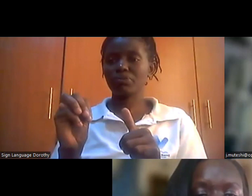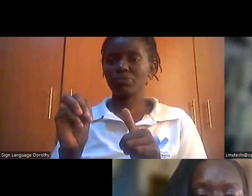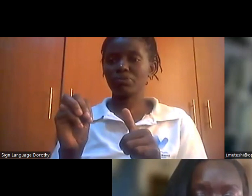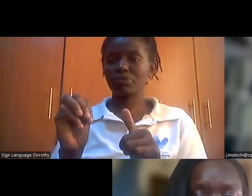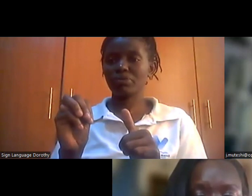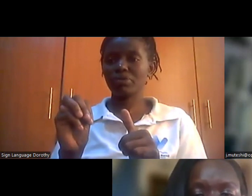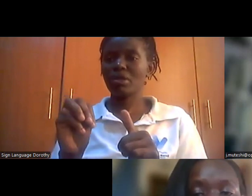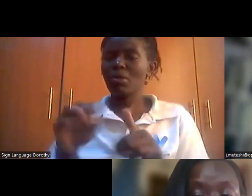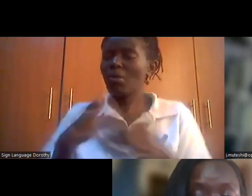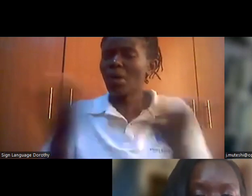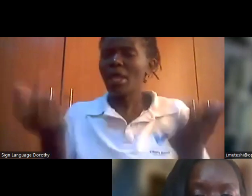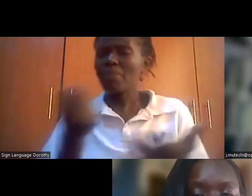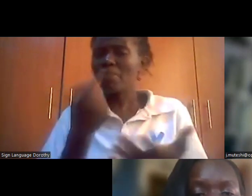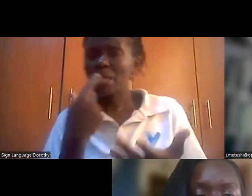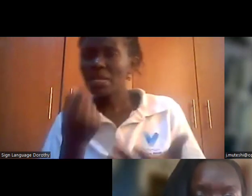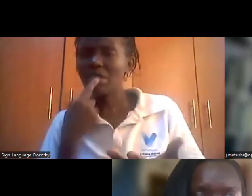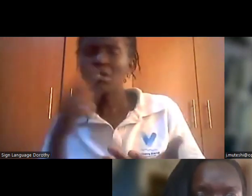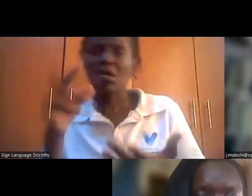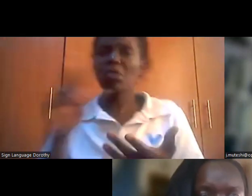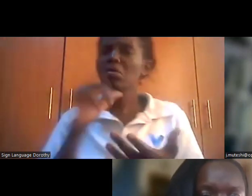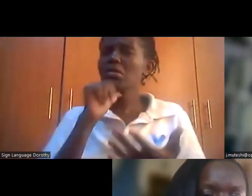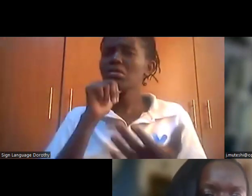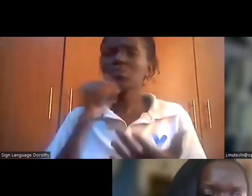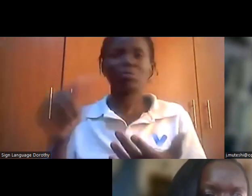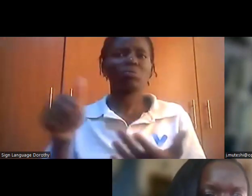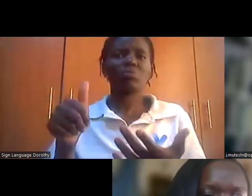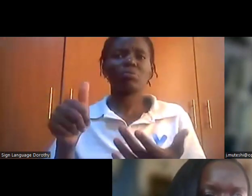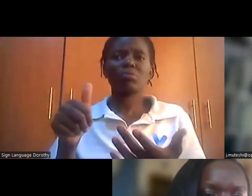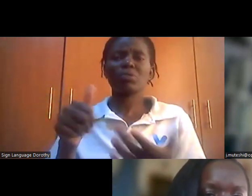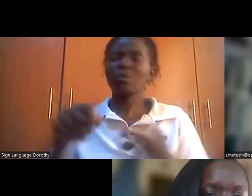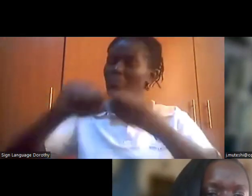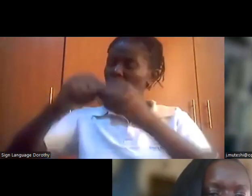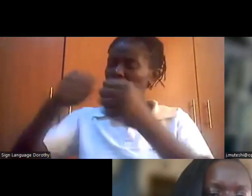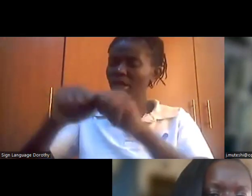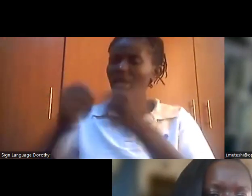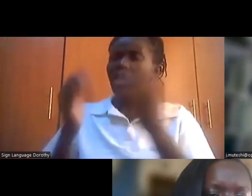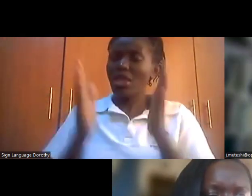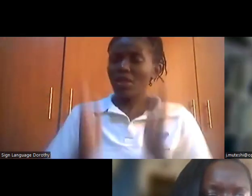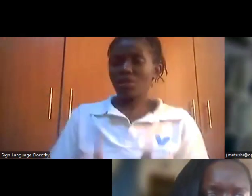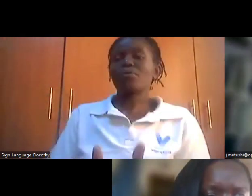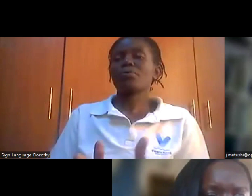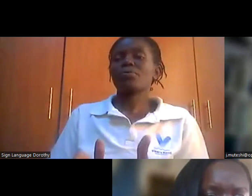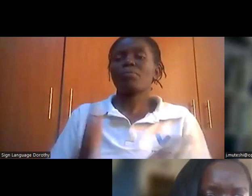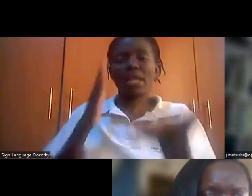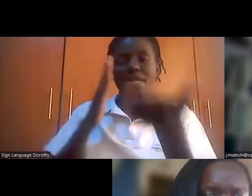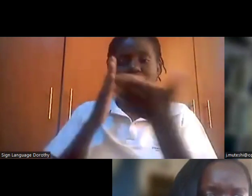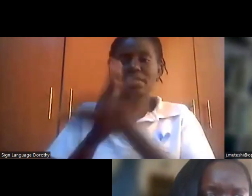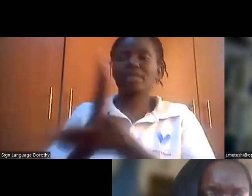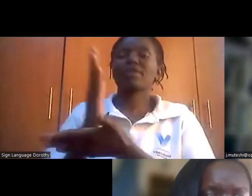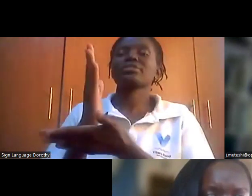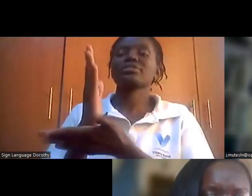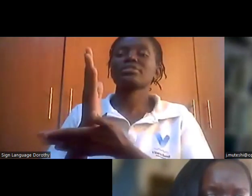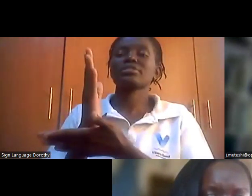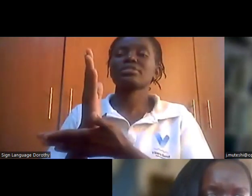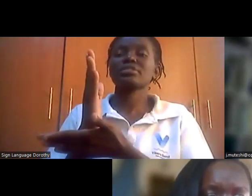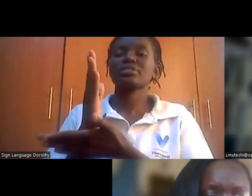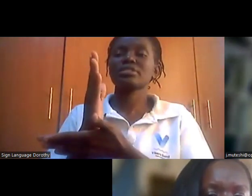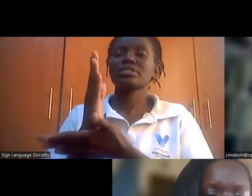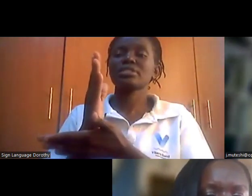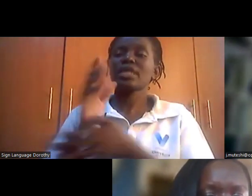medicalized or not, it still remains a human rights violation. In conclusion, what are we saying is that